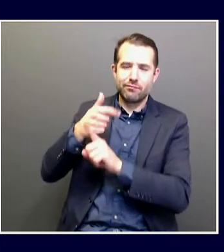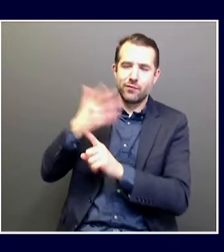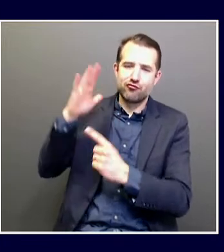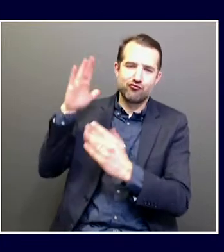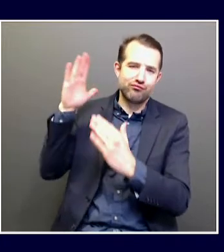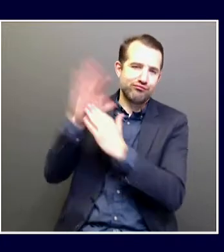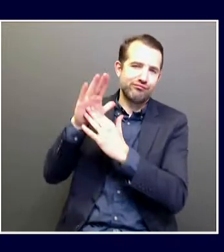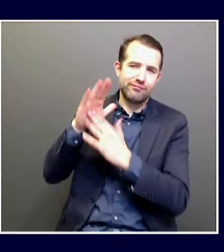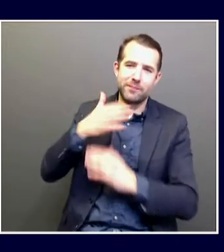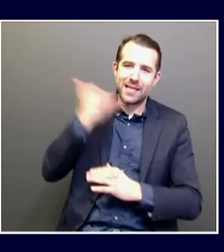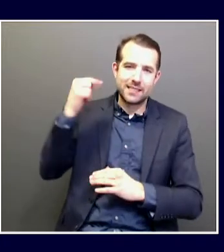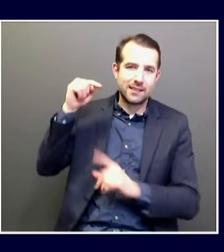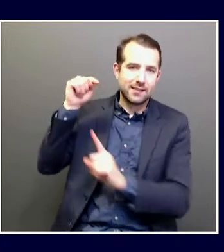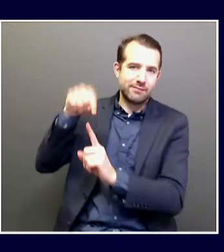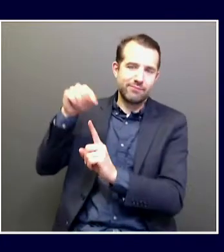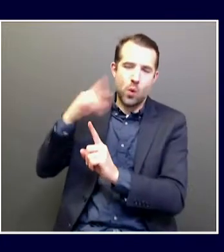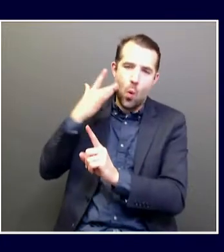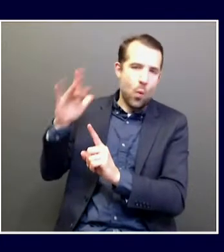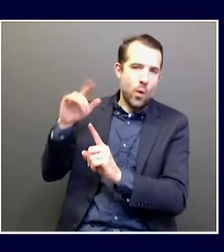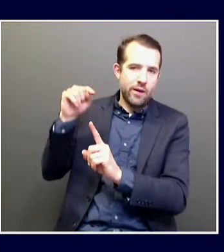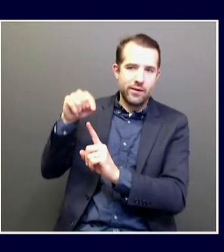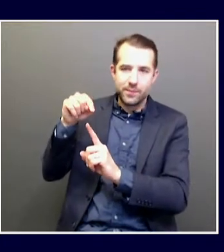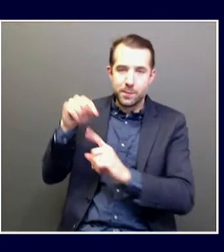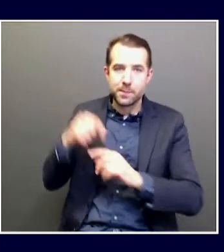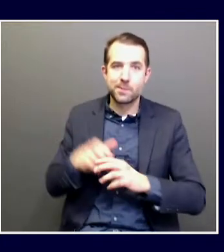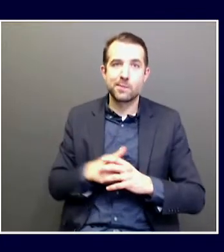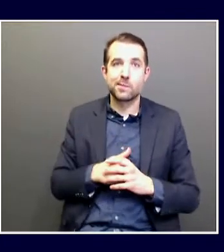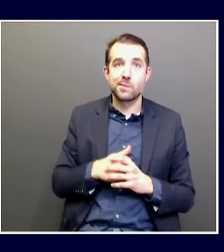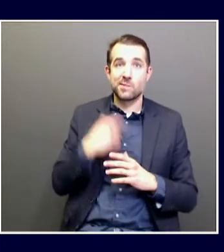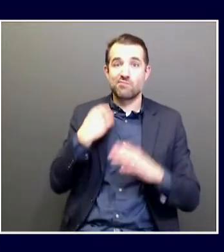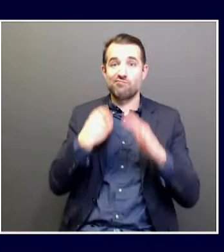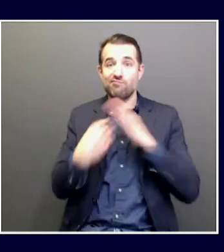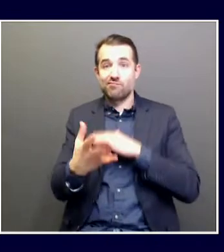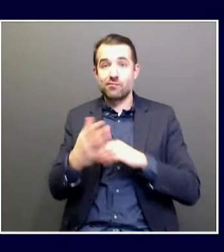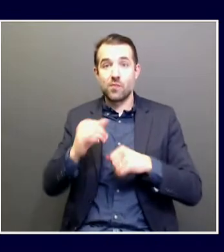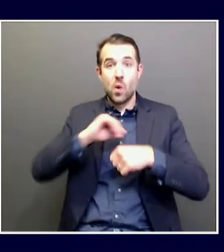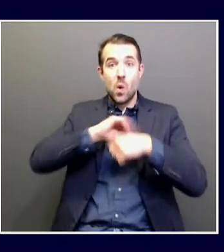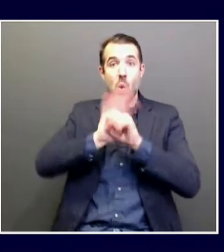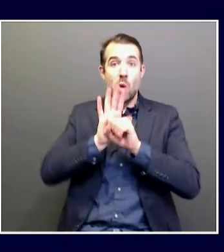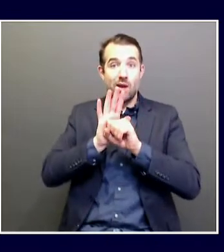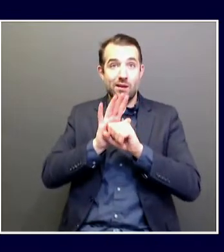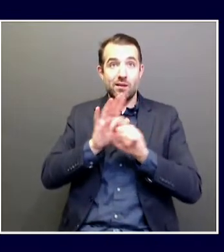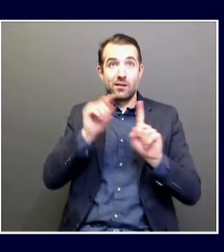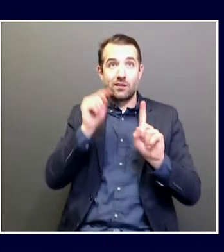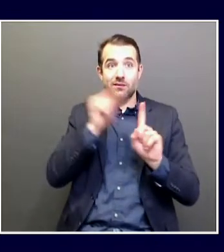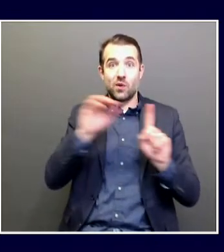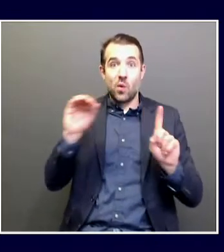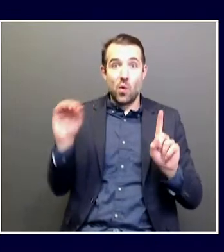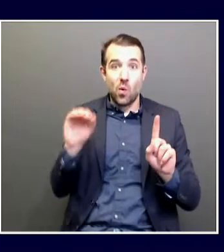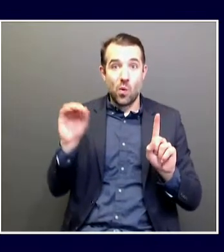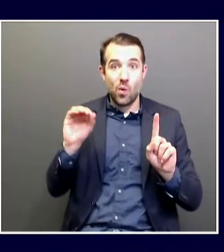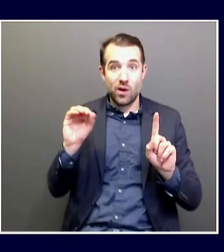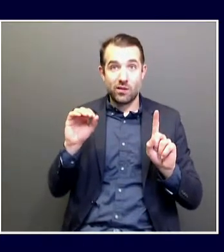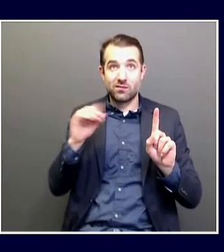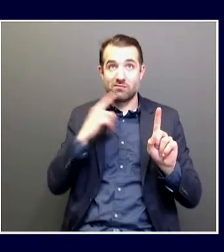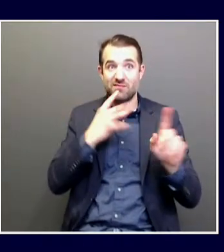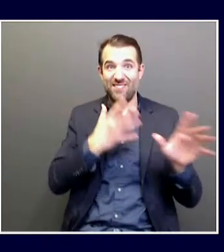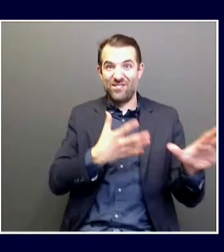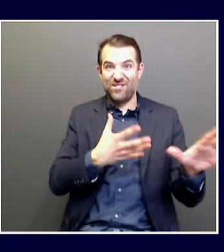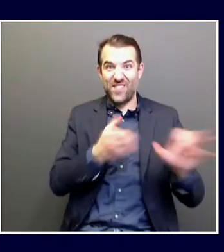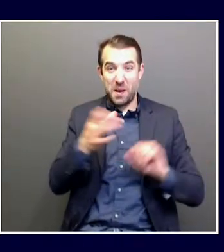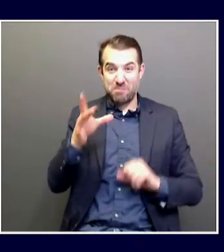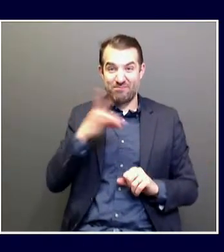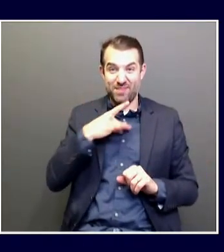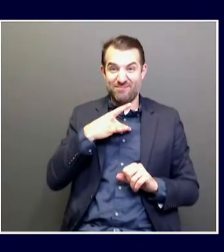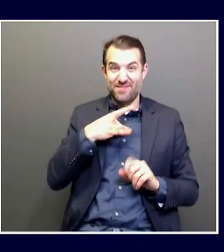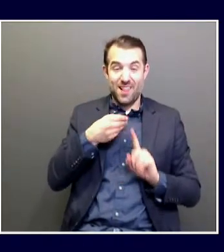age, with especially the Omicron variant, which can spread and multiply so much more quickly than even prior